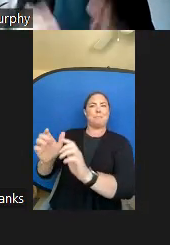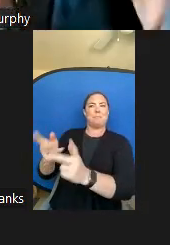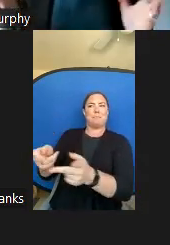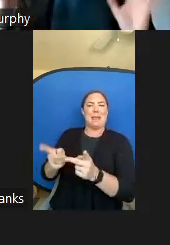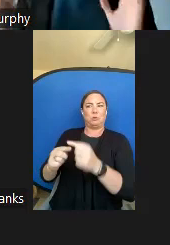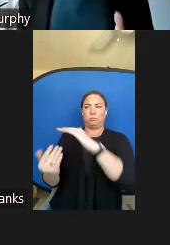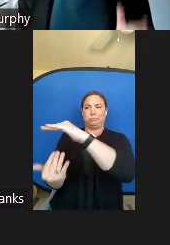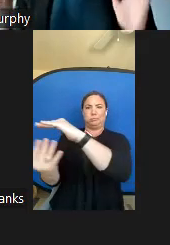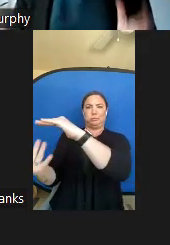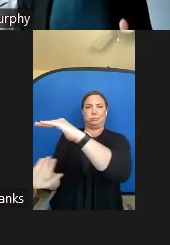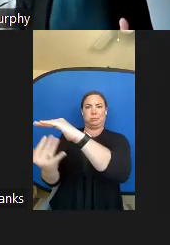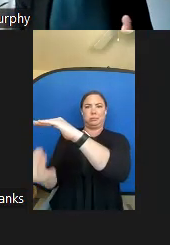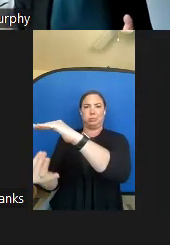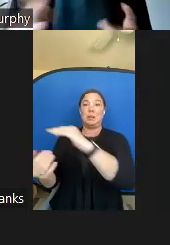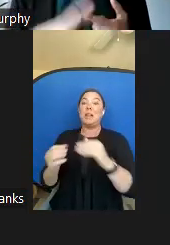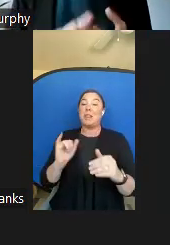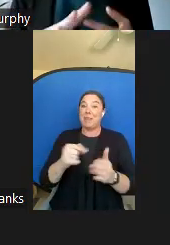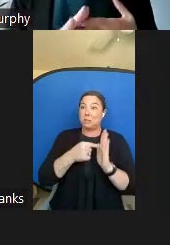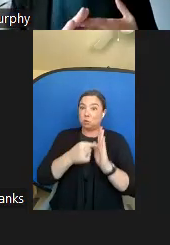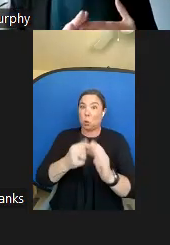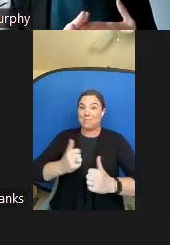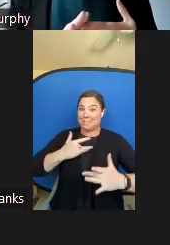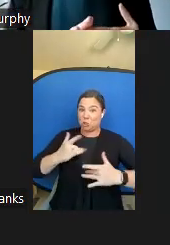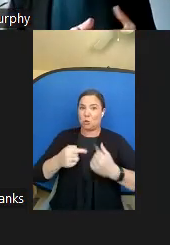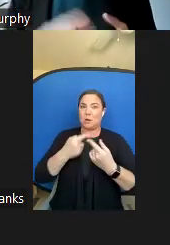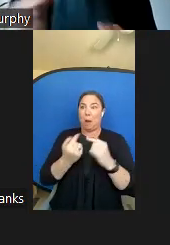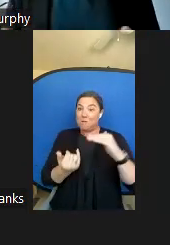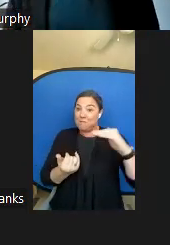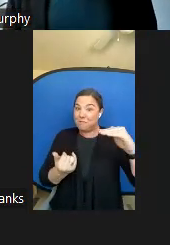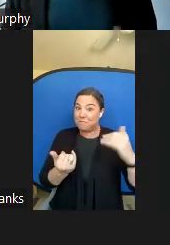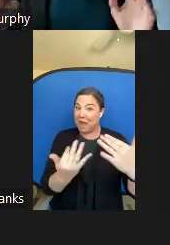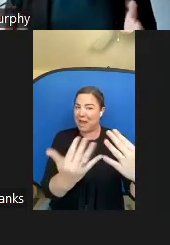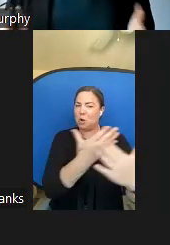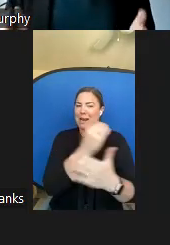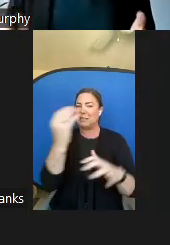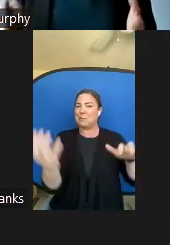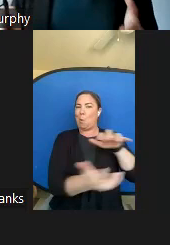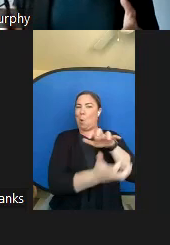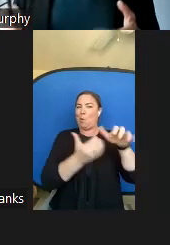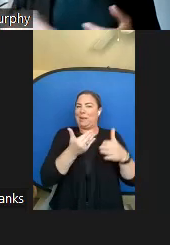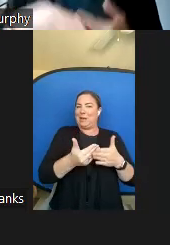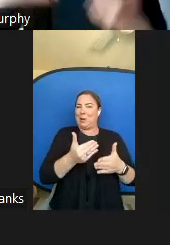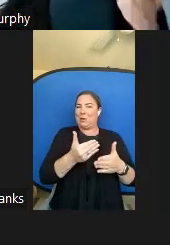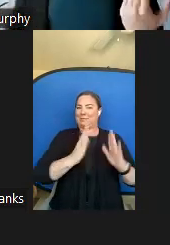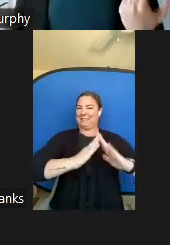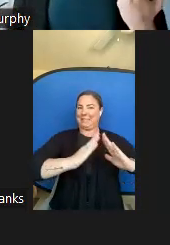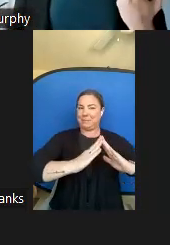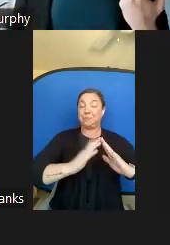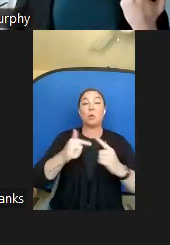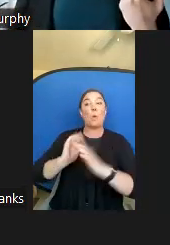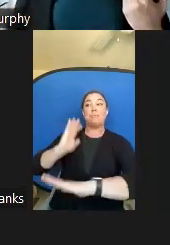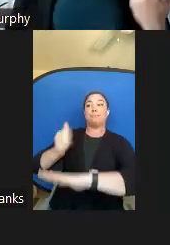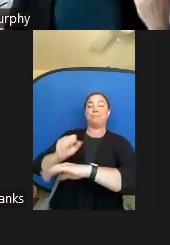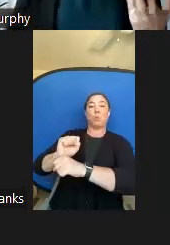So these express explicit concerns about fire and smoke. So the establishment of these workshops in the